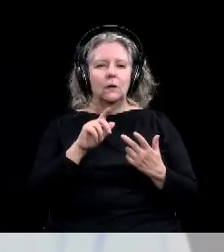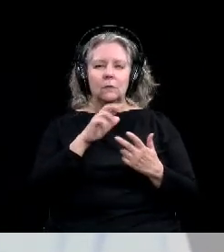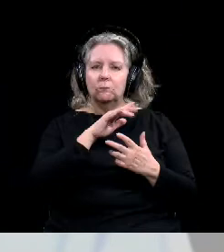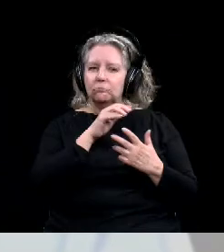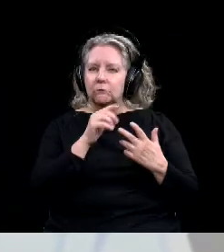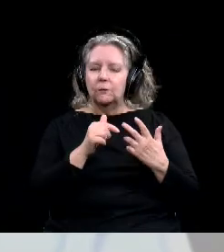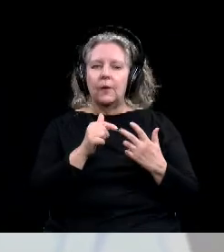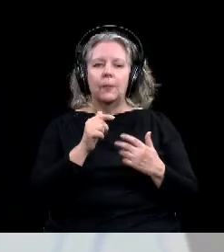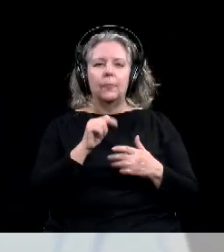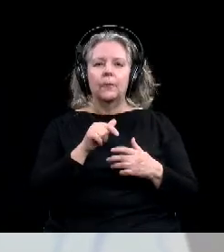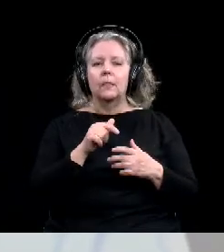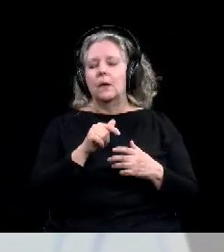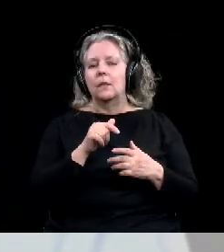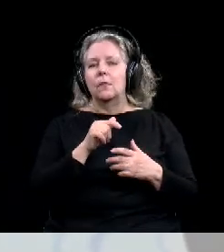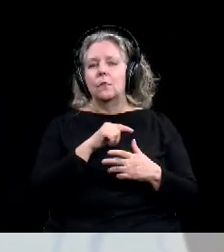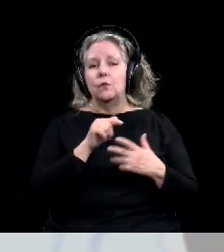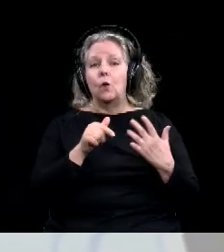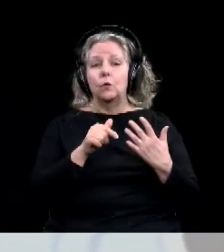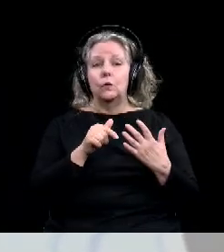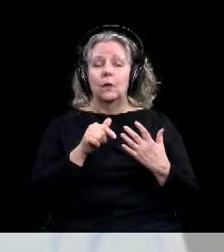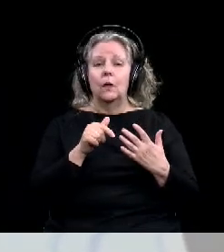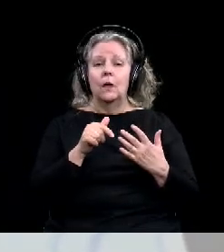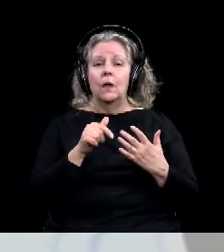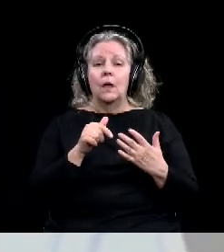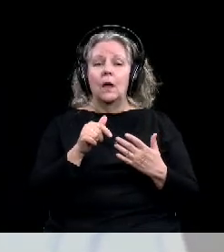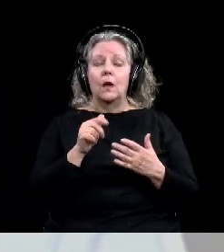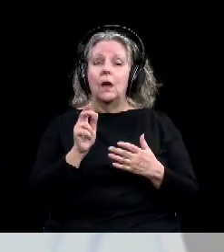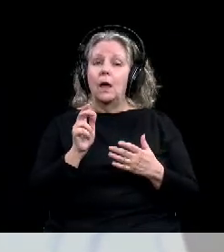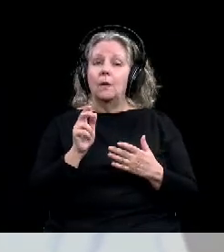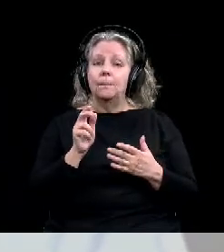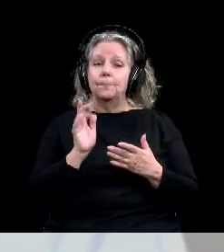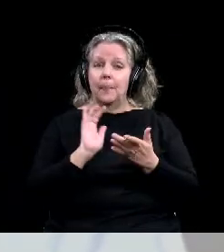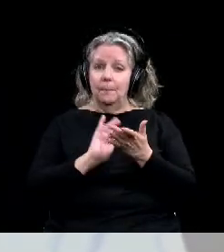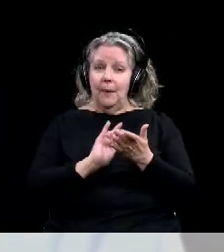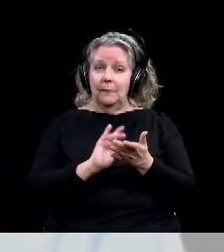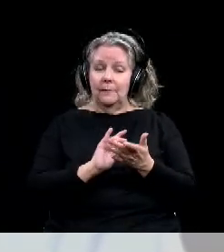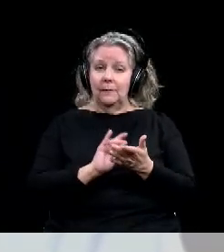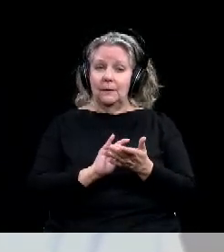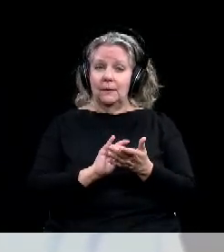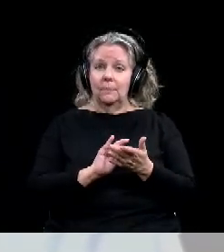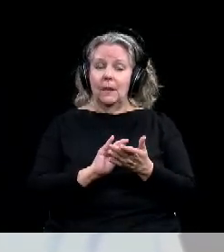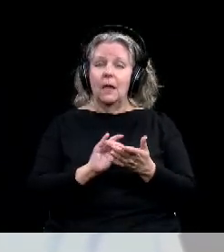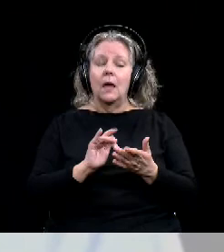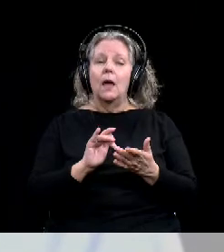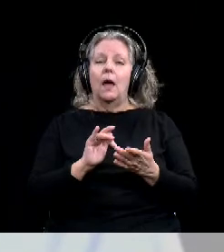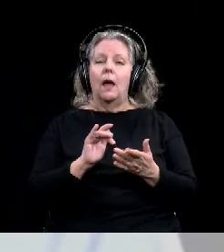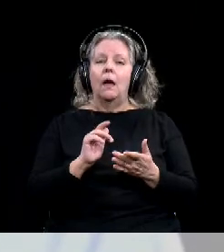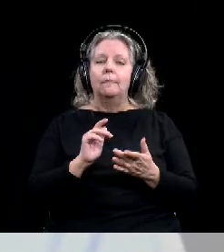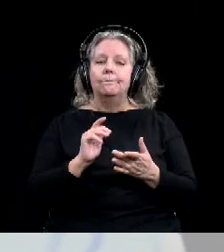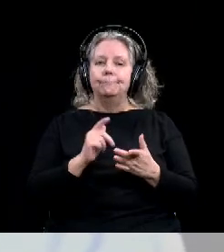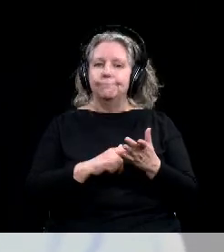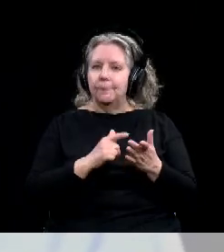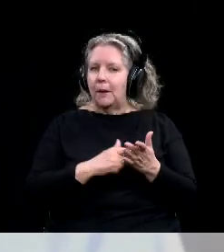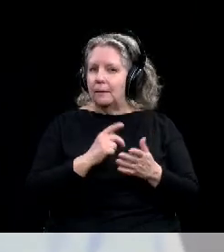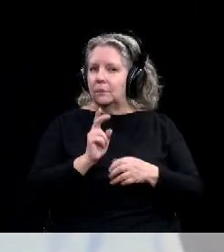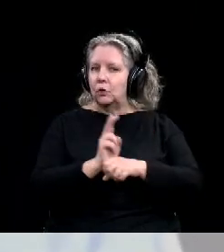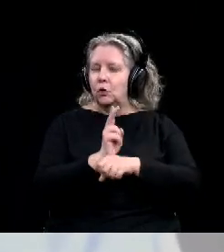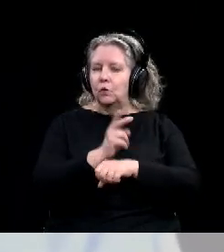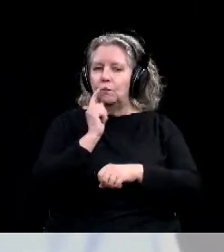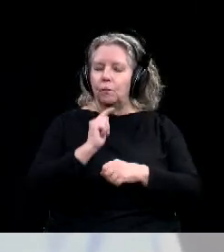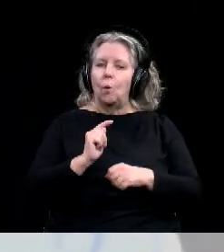to treat some of the body aches or chills that we can get as side effects to the vaccine.